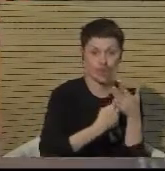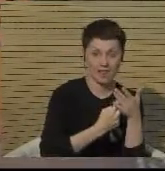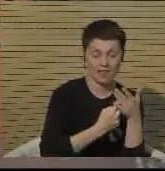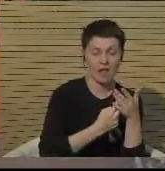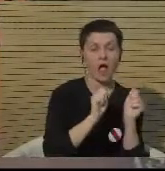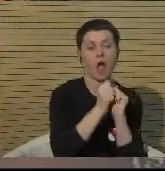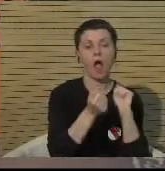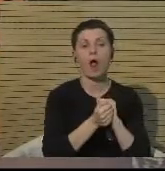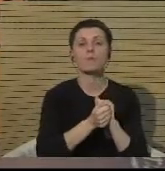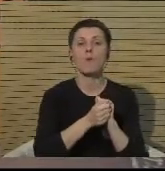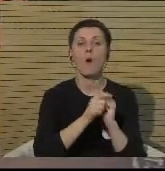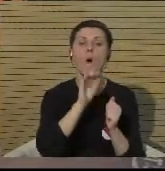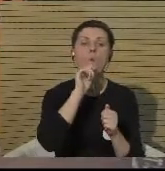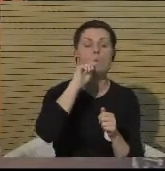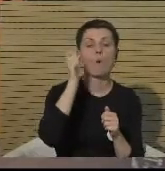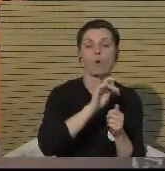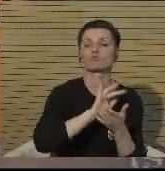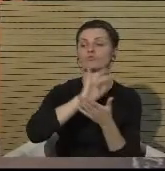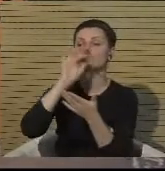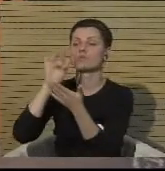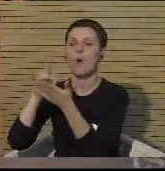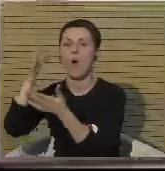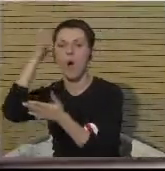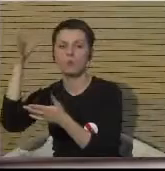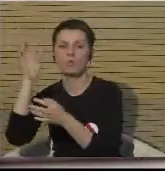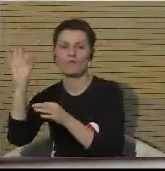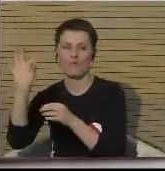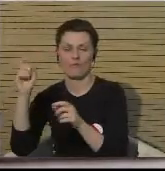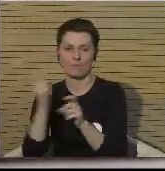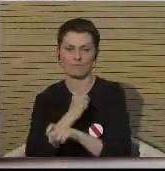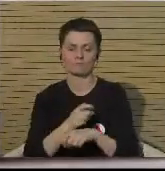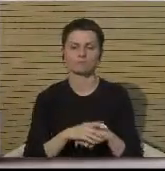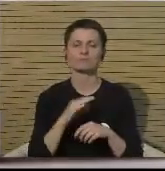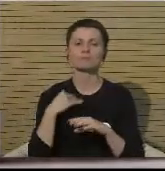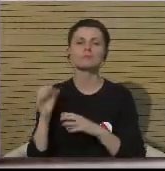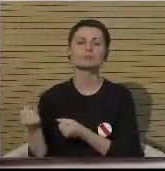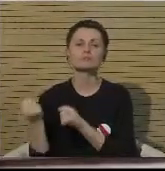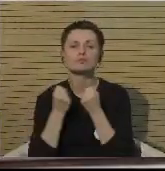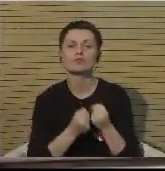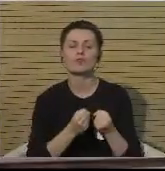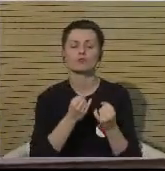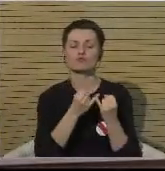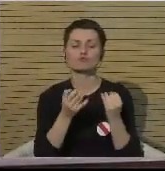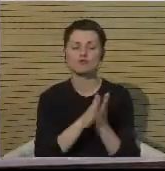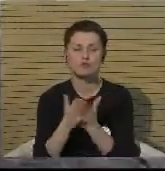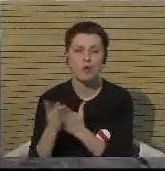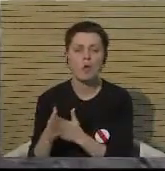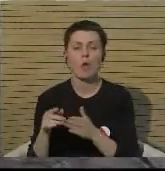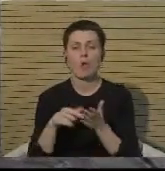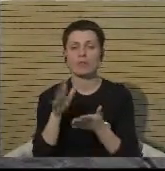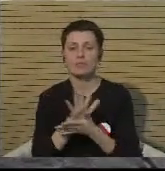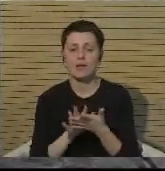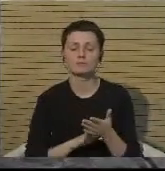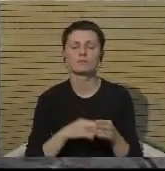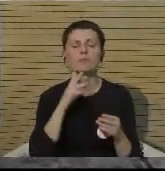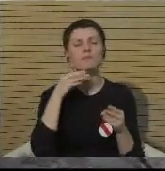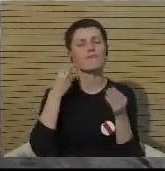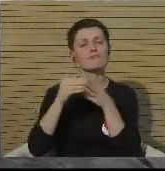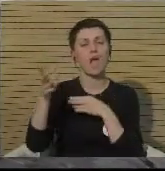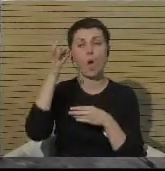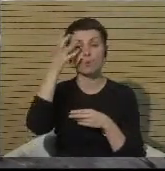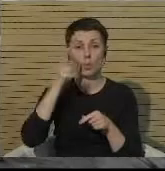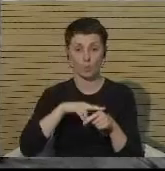reader to the country of the author or the other way around. So we bring the texts